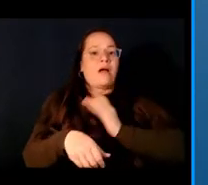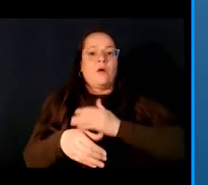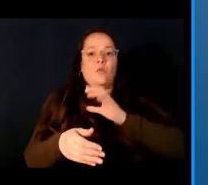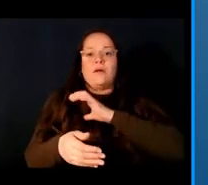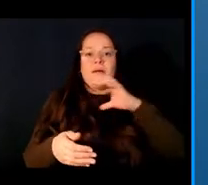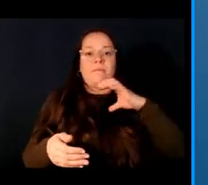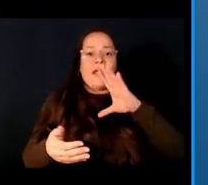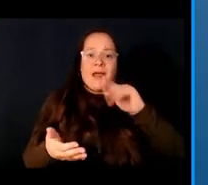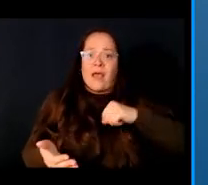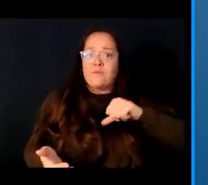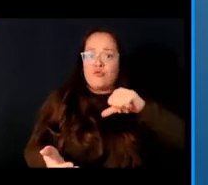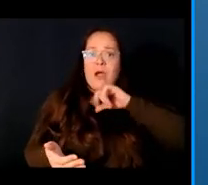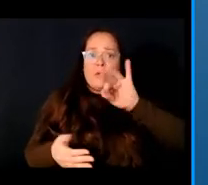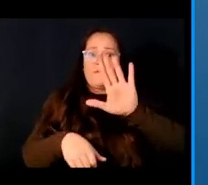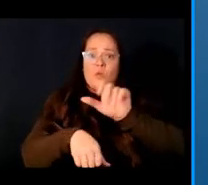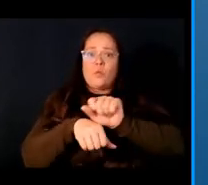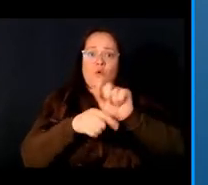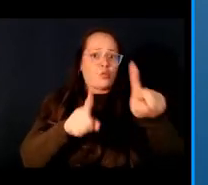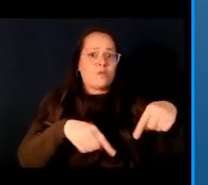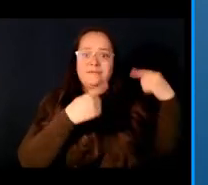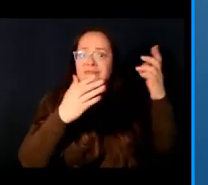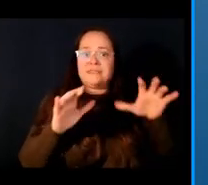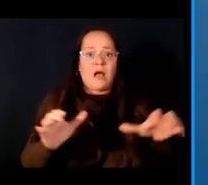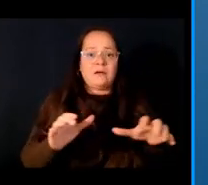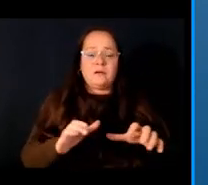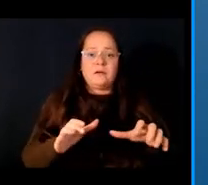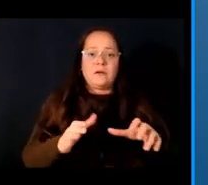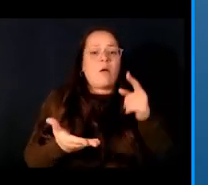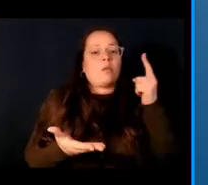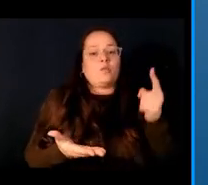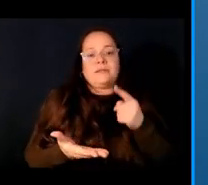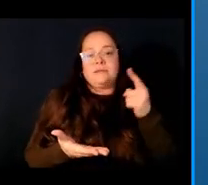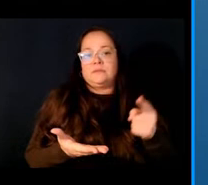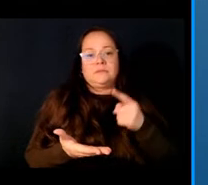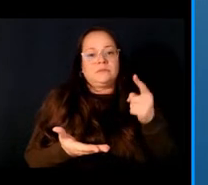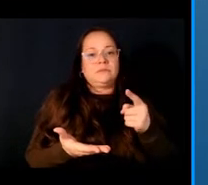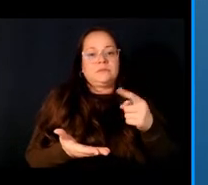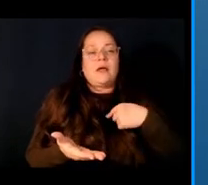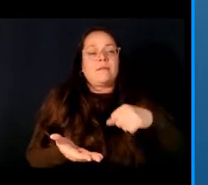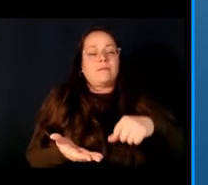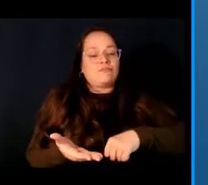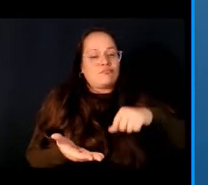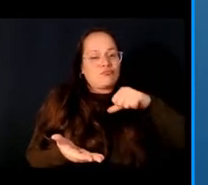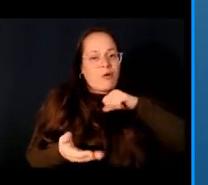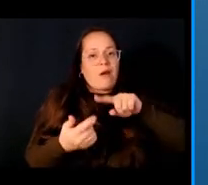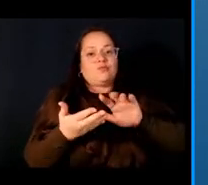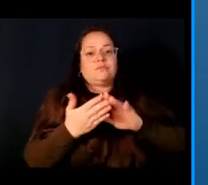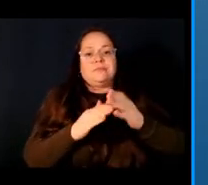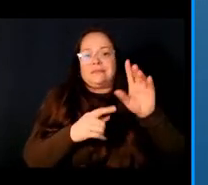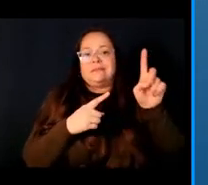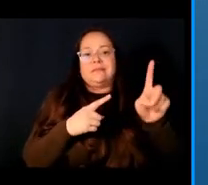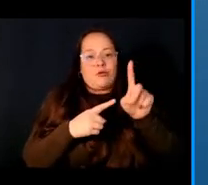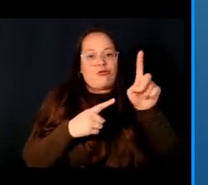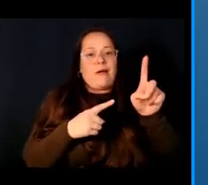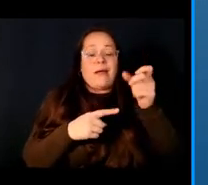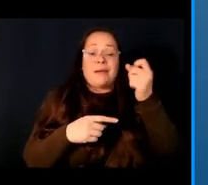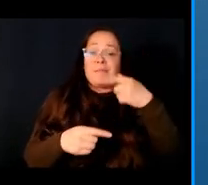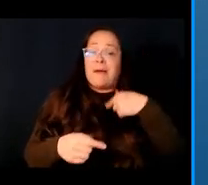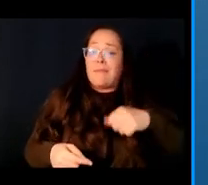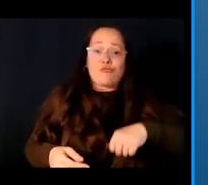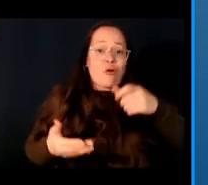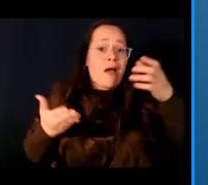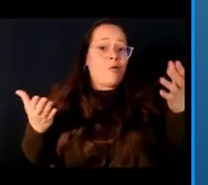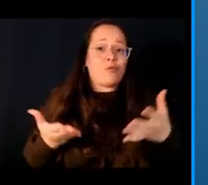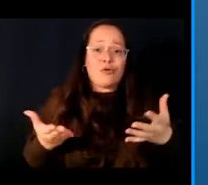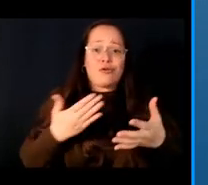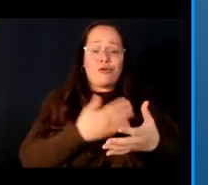proud of the work that you have done as always I am proud to be a Democrat but I am even prouder